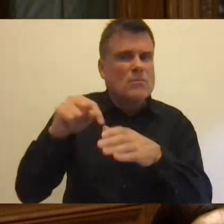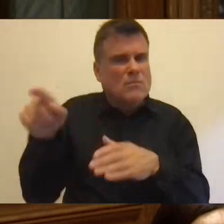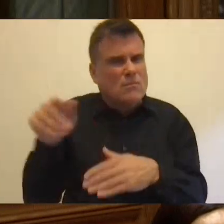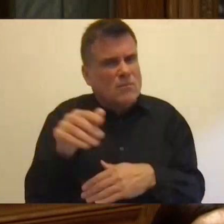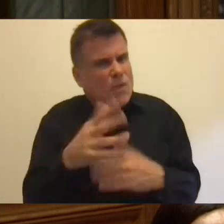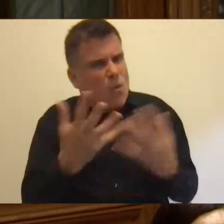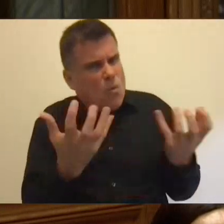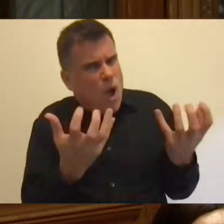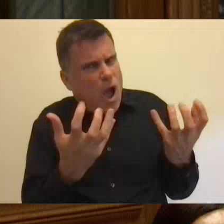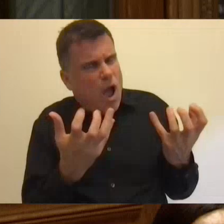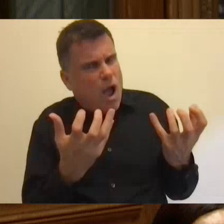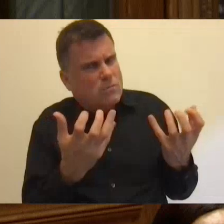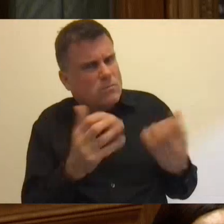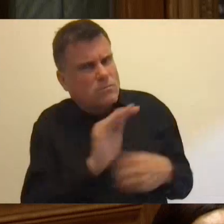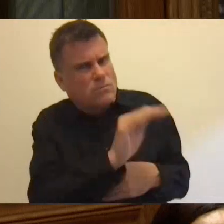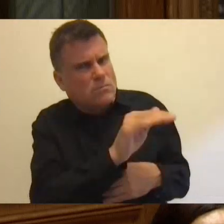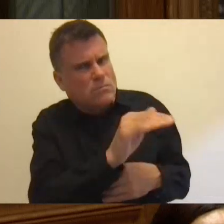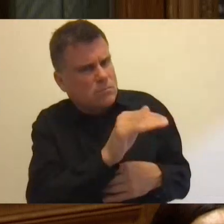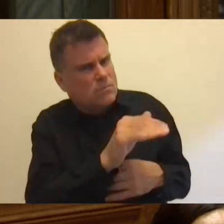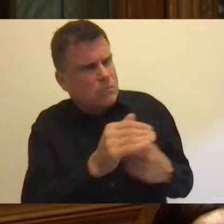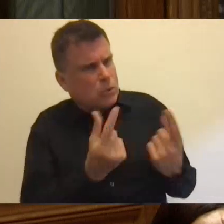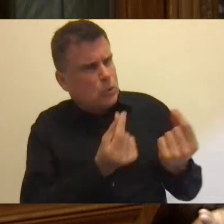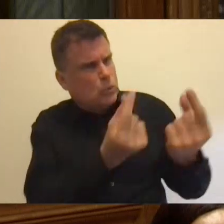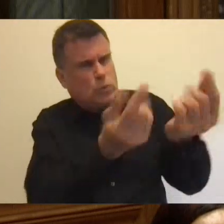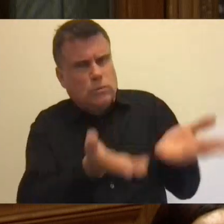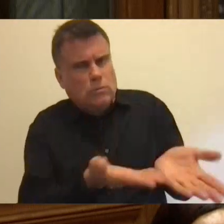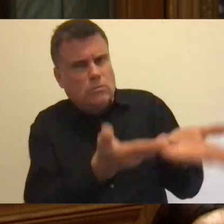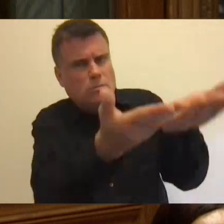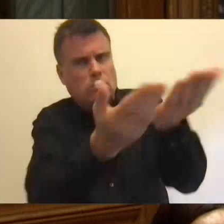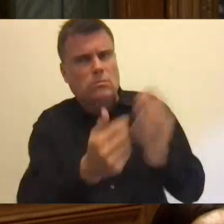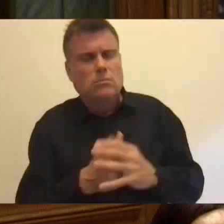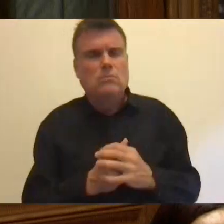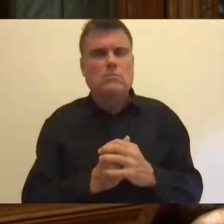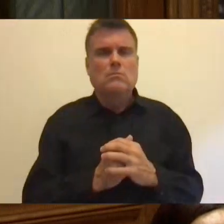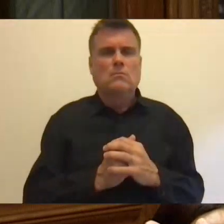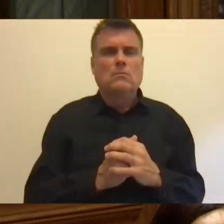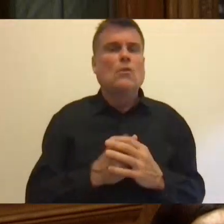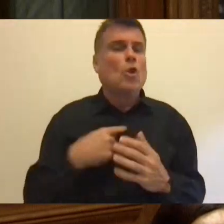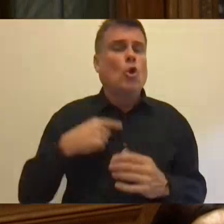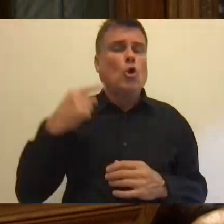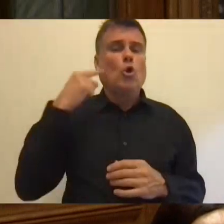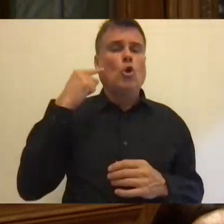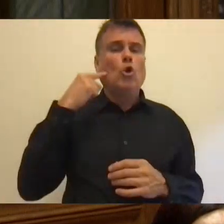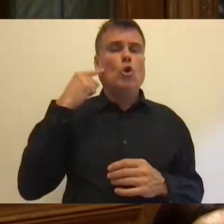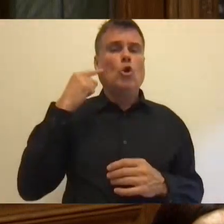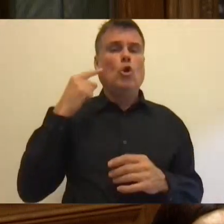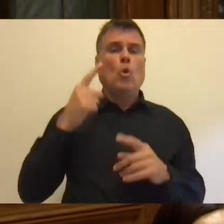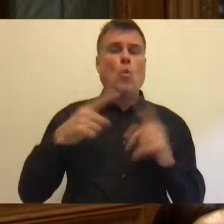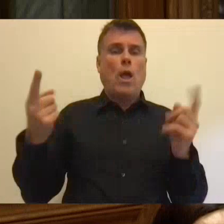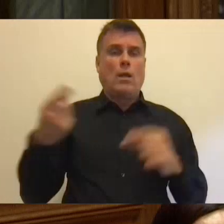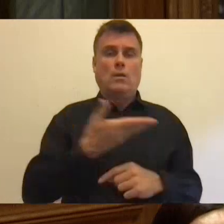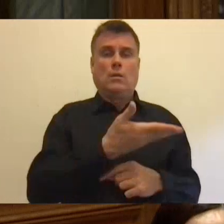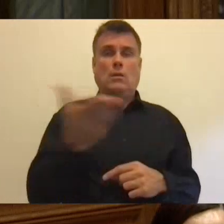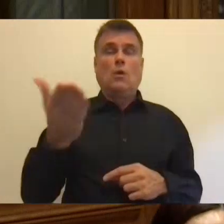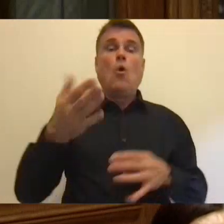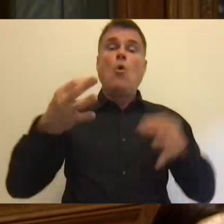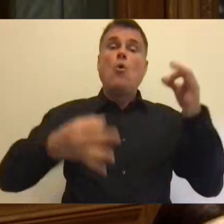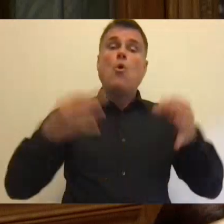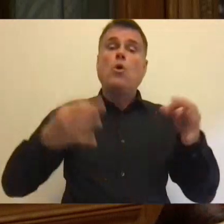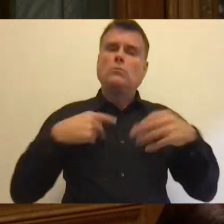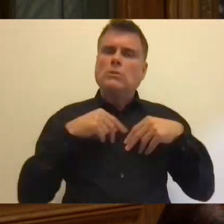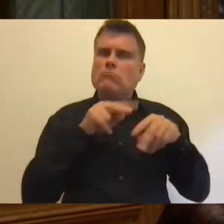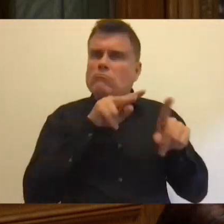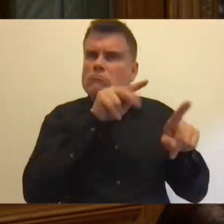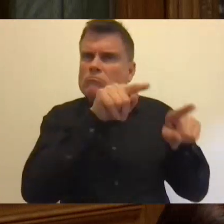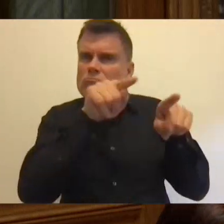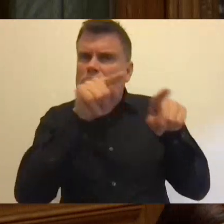we heard on tape, the racist and demeaning comments on the record, the picking on neurodiverse people, laughing about an incident that basically